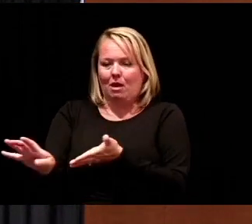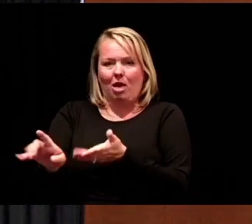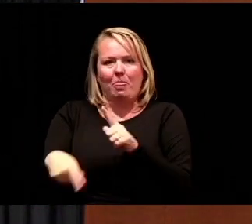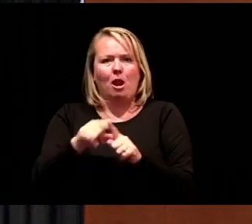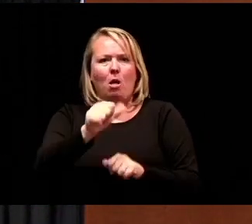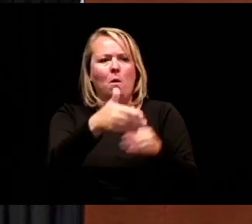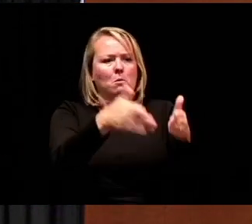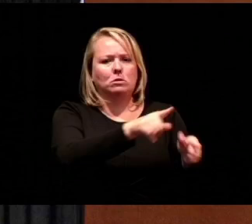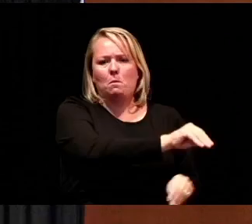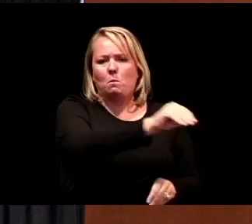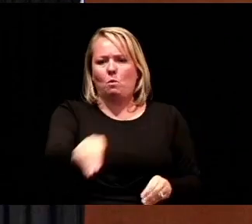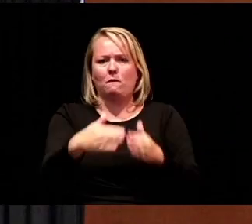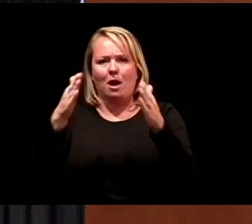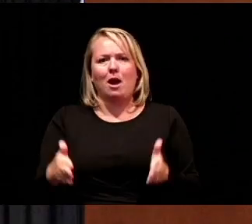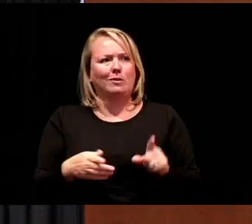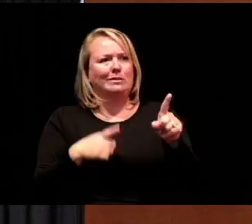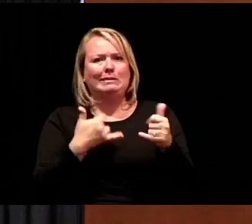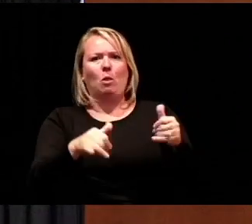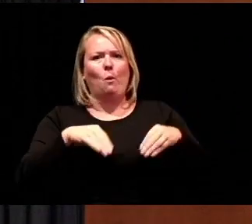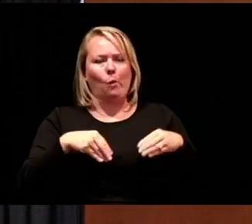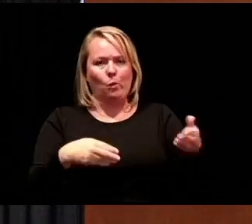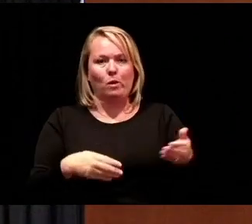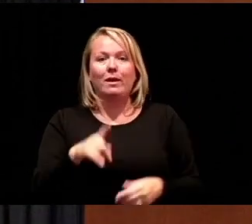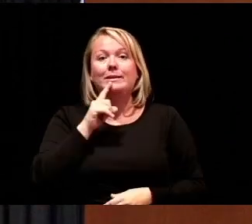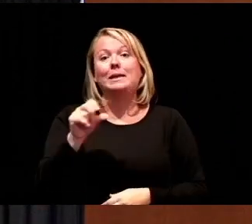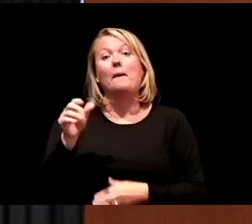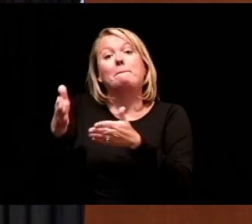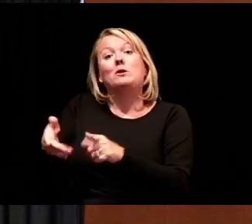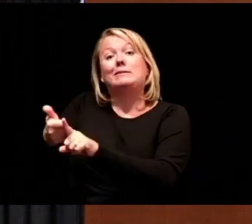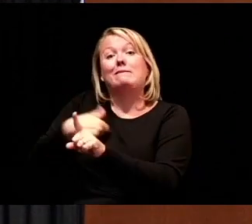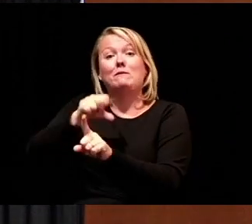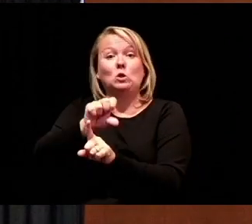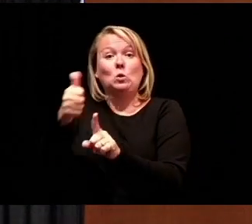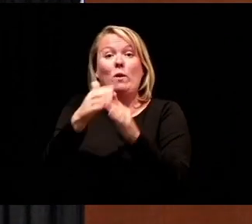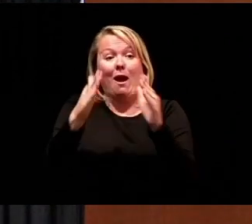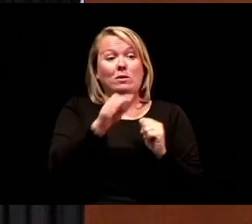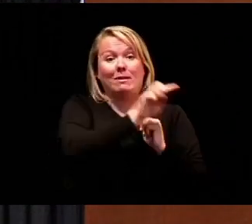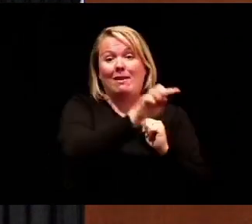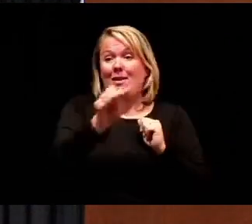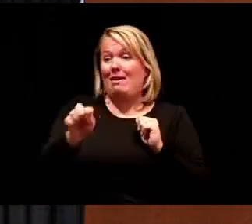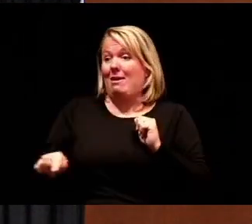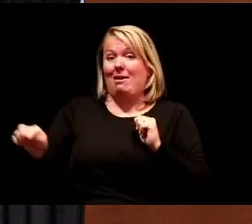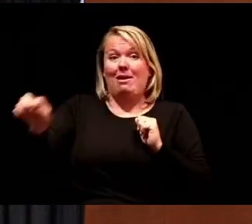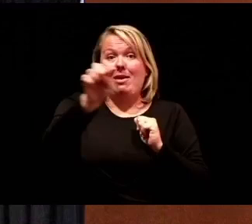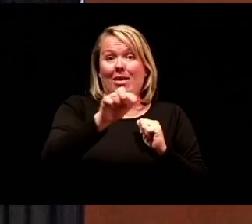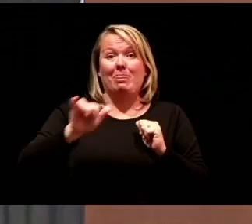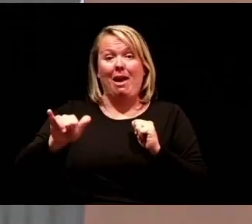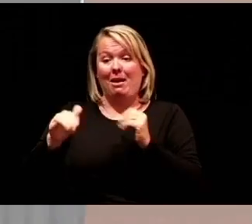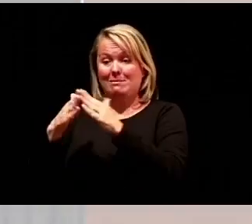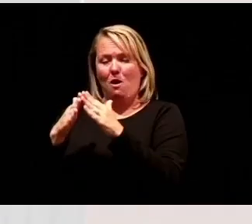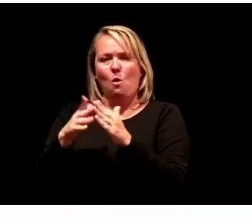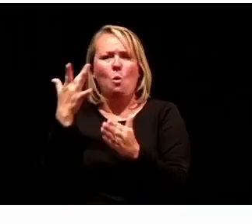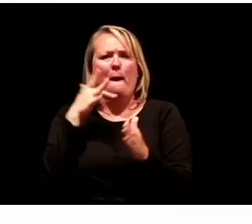is a really major one that we could raise and should be raised. All right. So